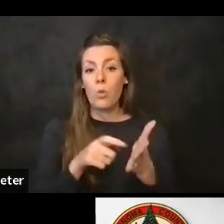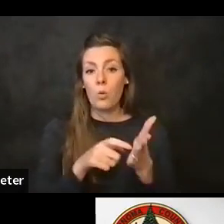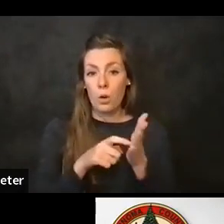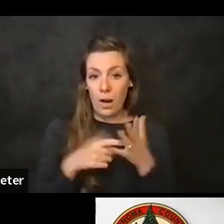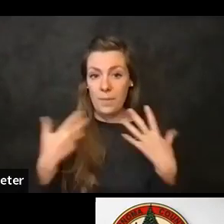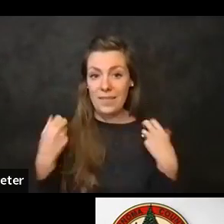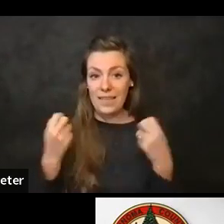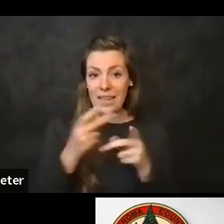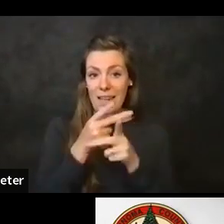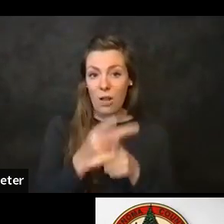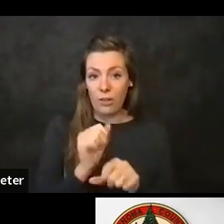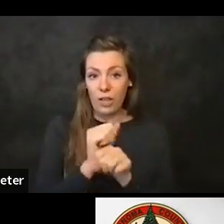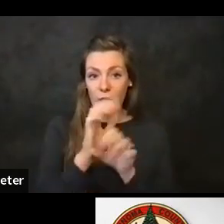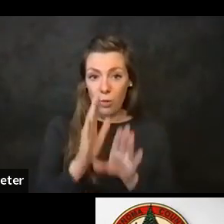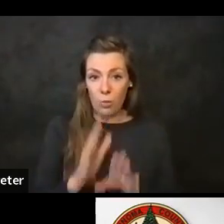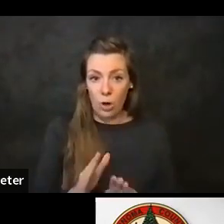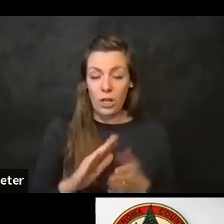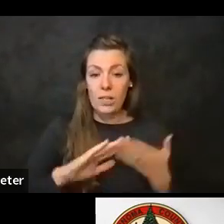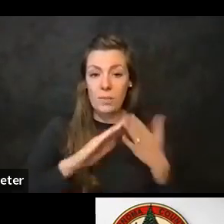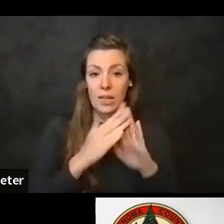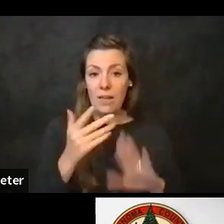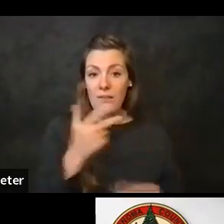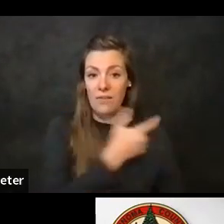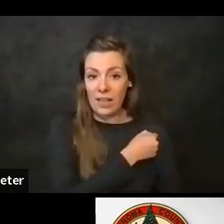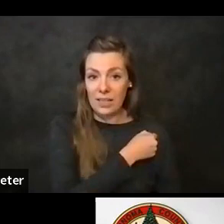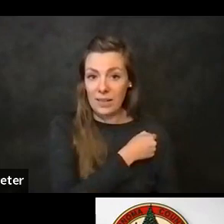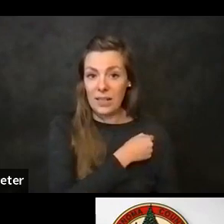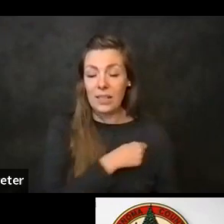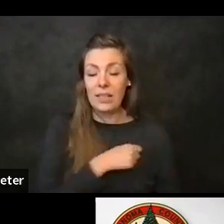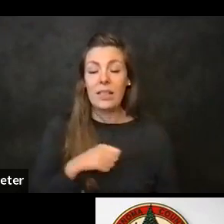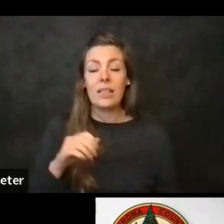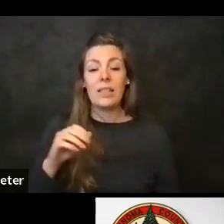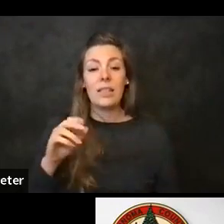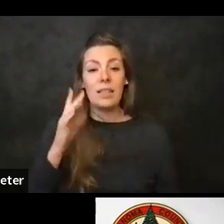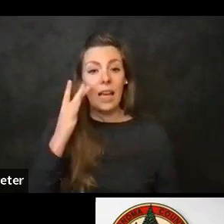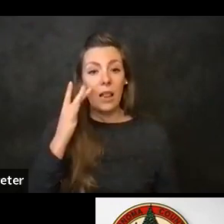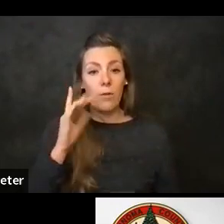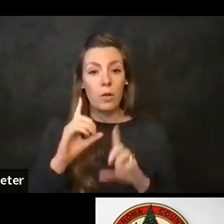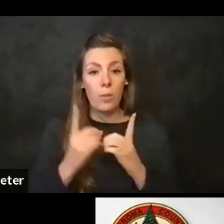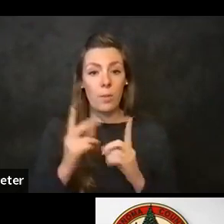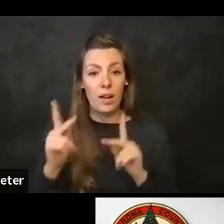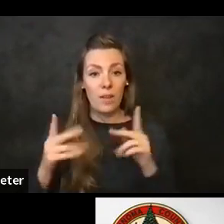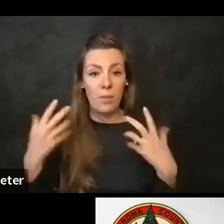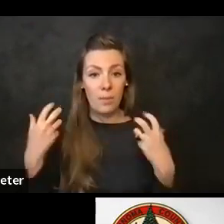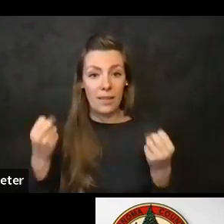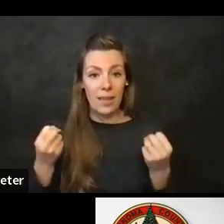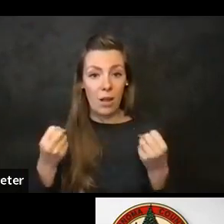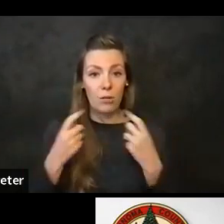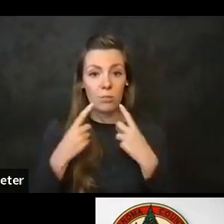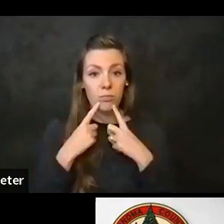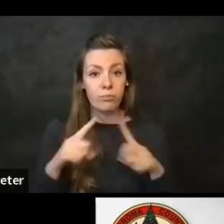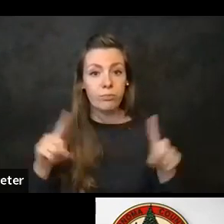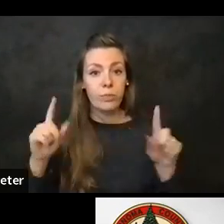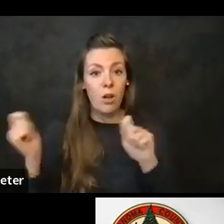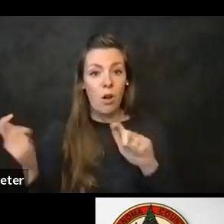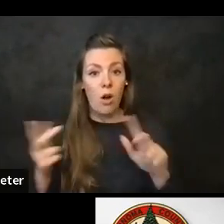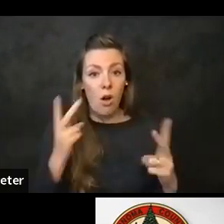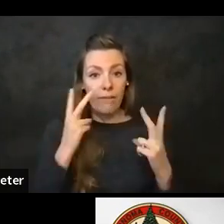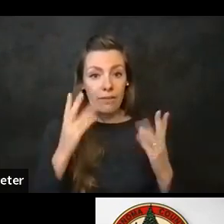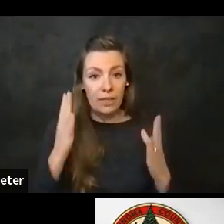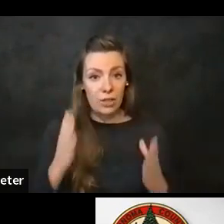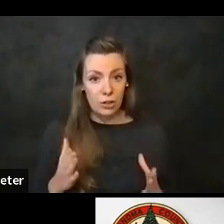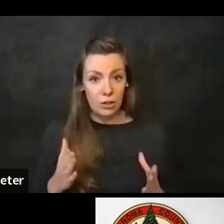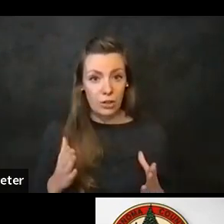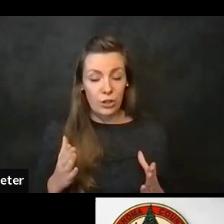get vaccinated, the California Department of Public Health this week issued a health order requiring all visitors to hospitals,